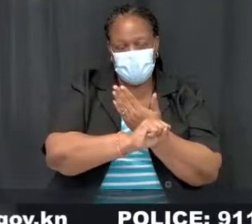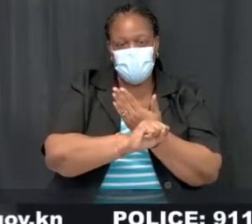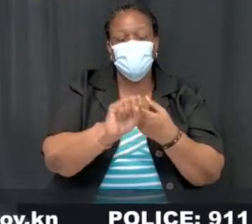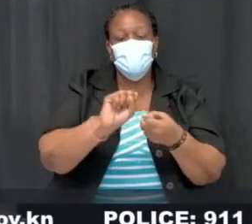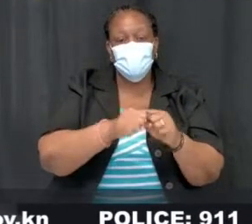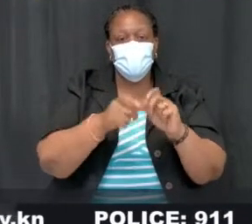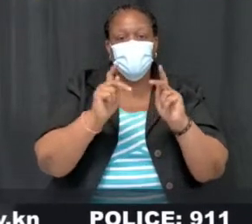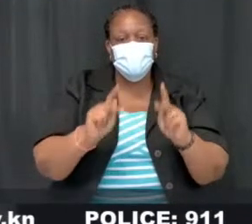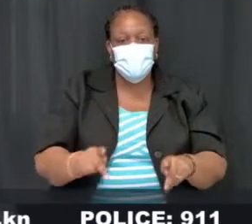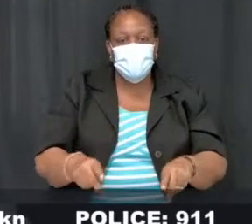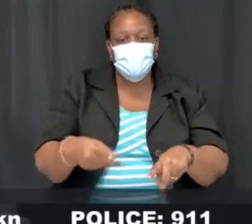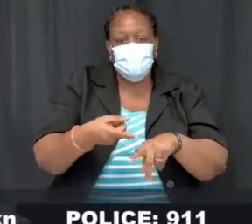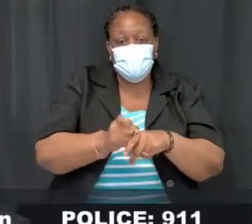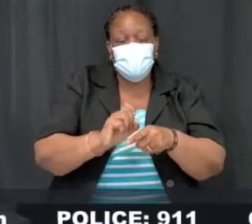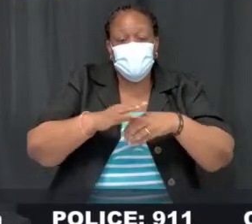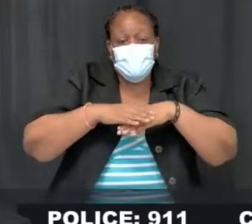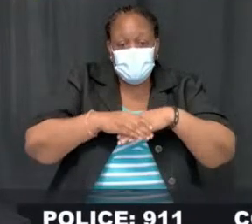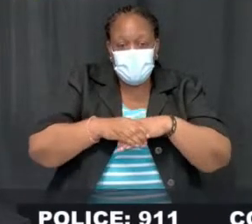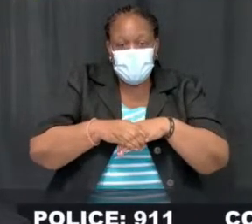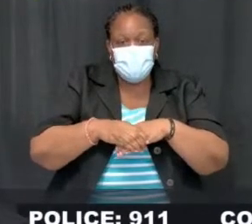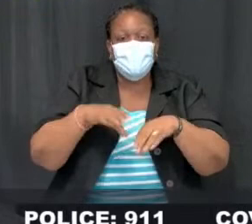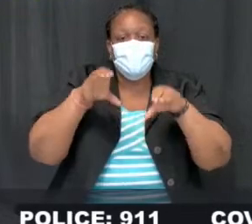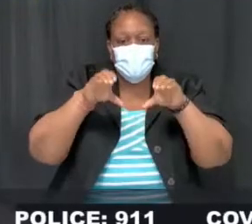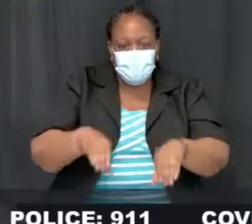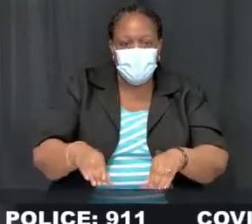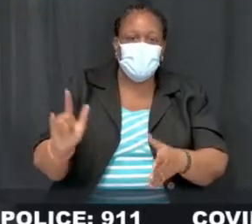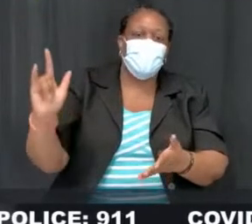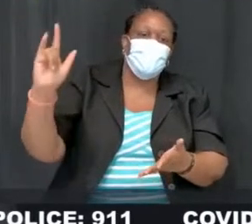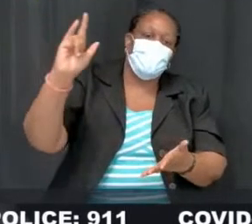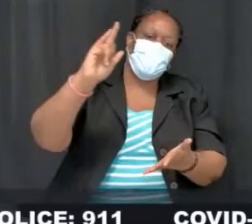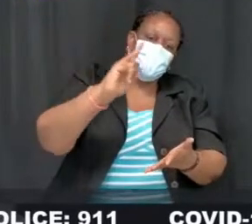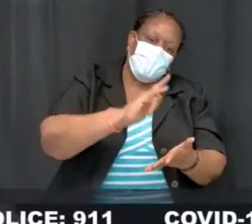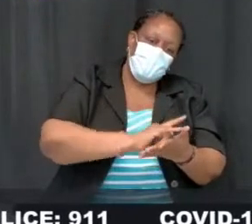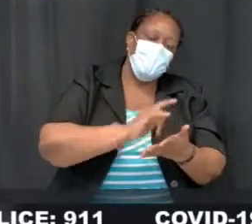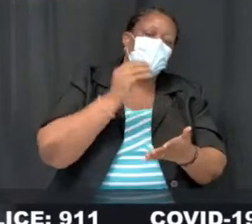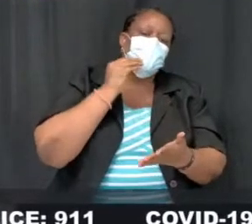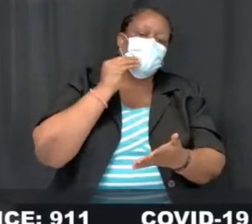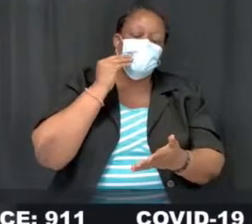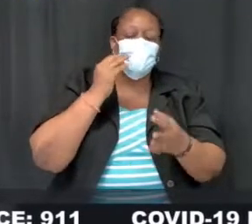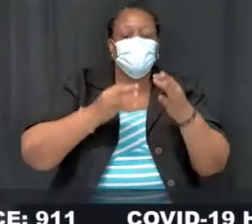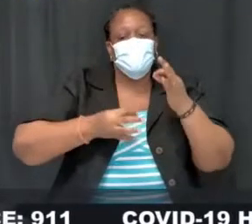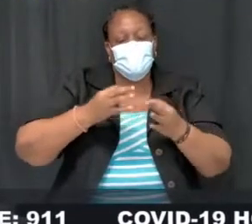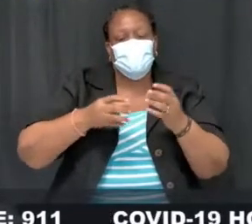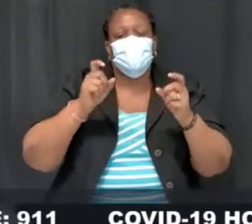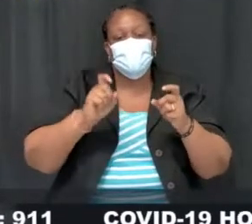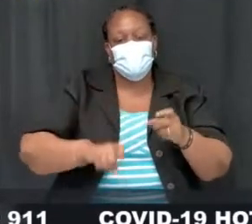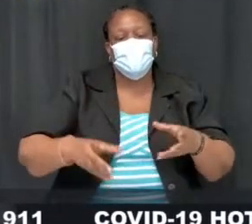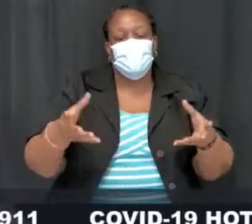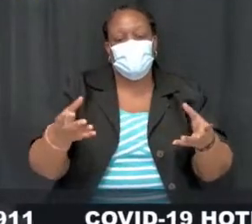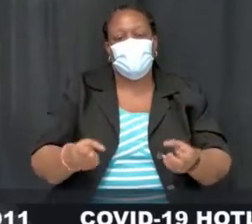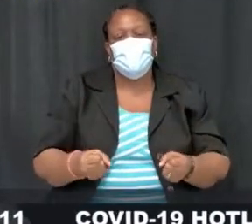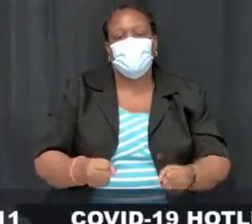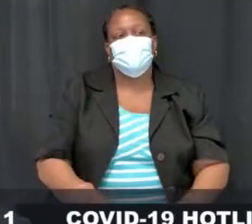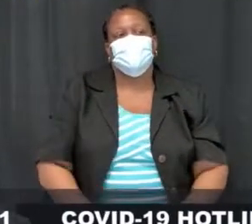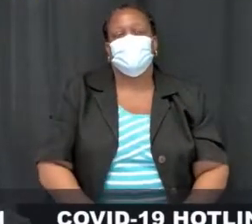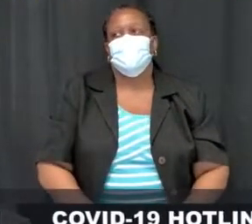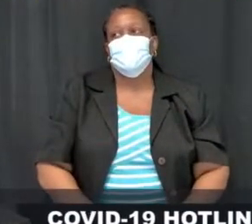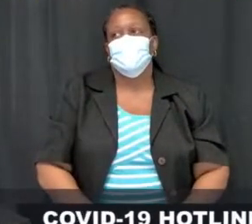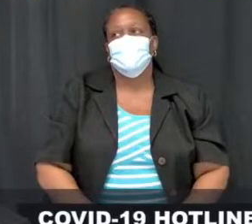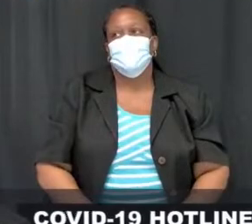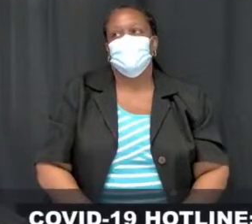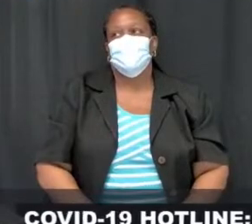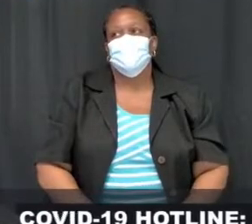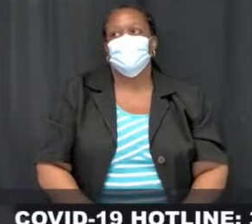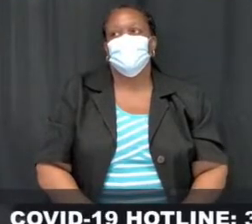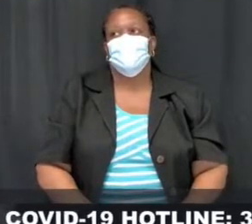management group for the Caribbean region so that these flights can resume as soon as possible. So thank you